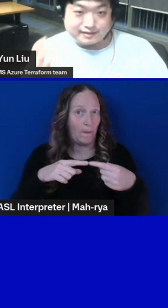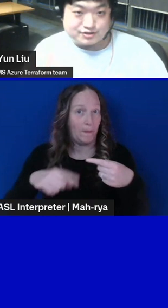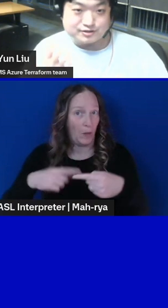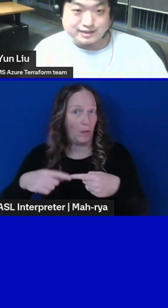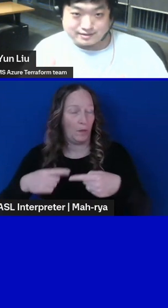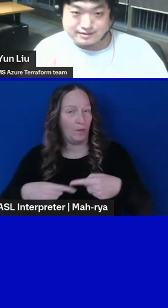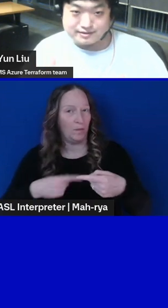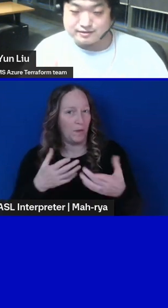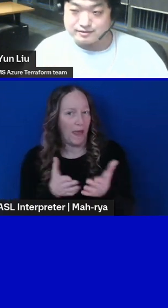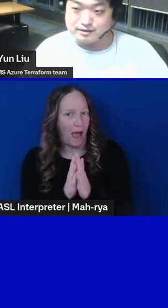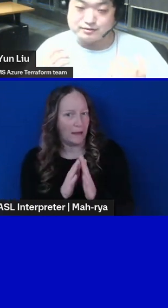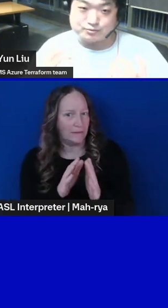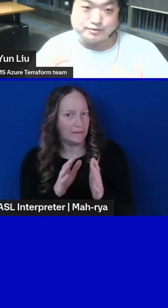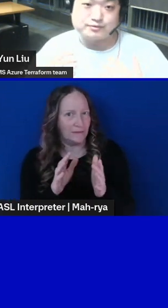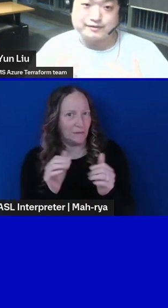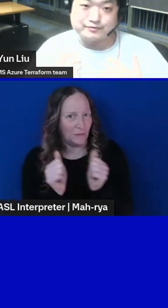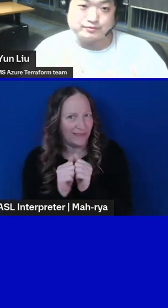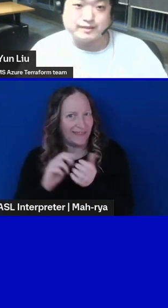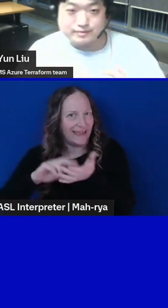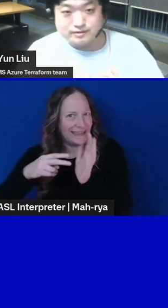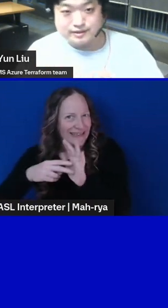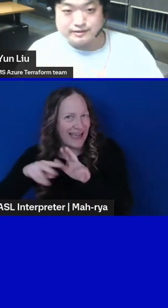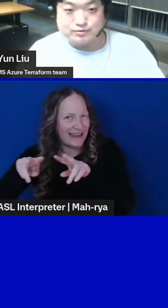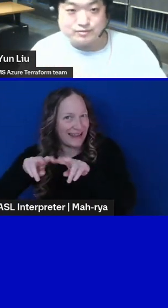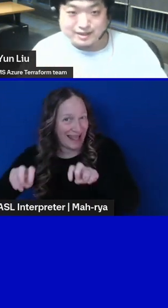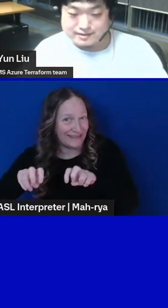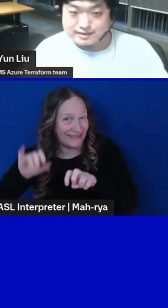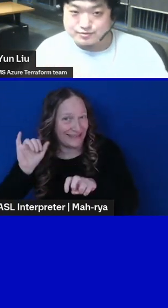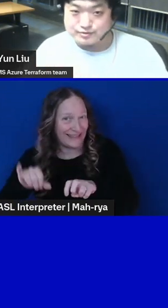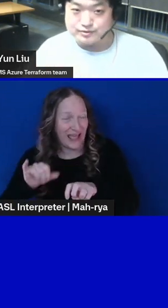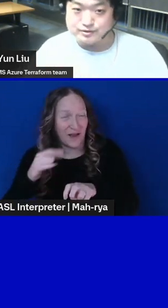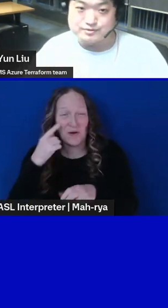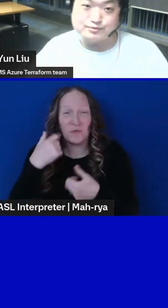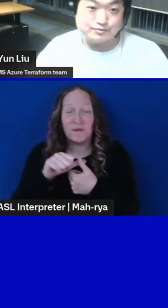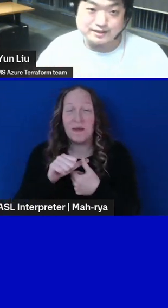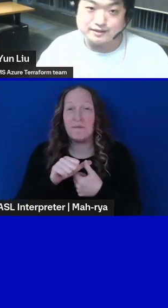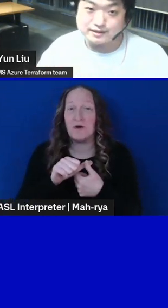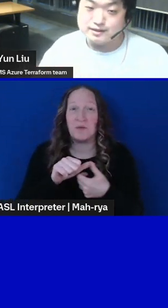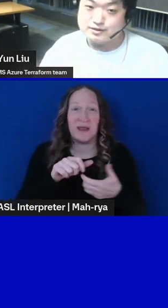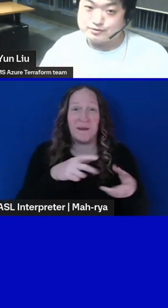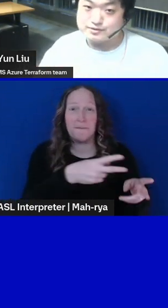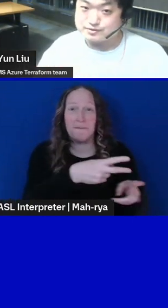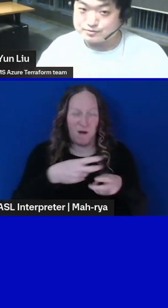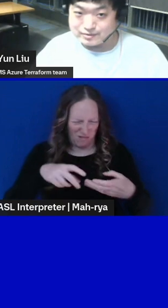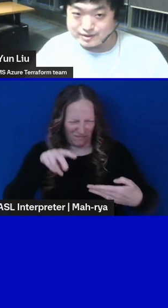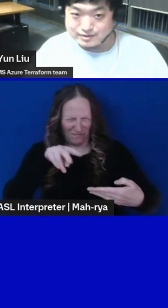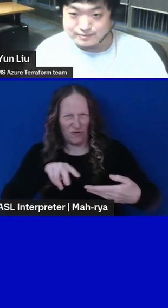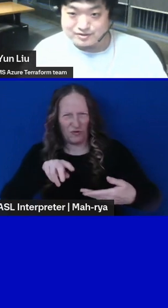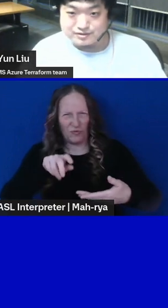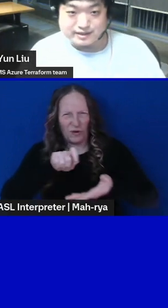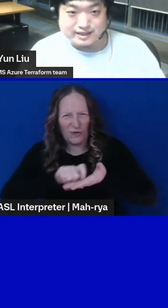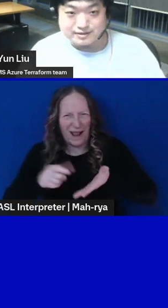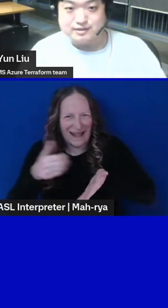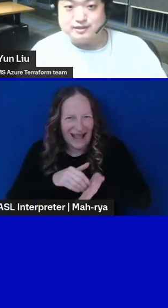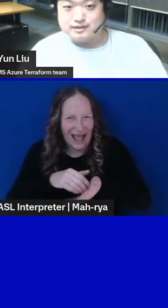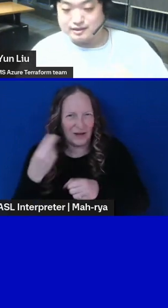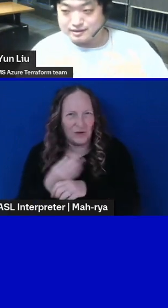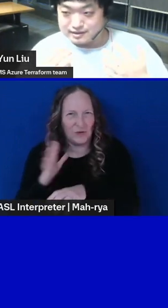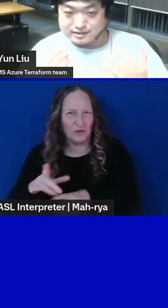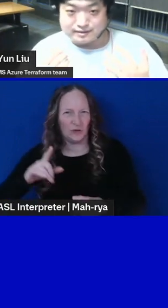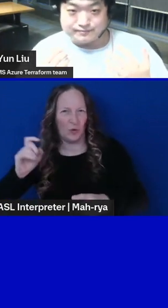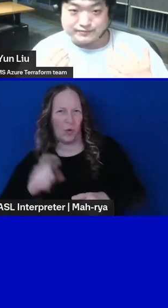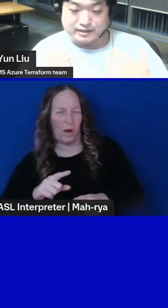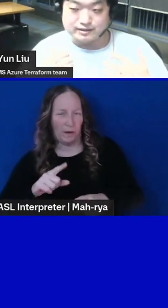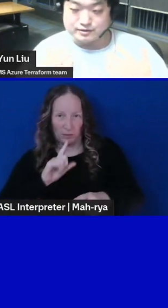the intention analysis, if you remember, in the rewrite stage, we will also rewrite the user's query to make sure that